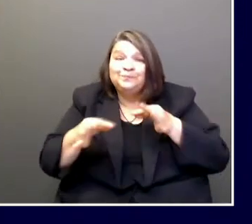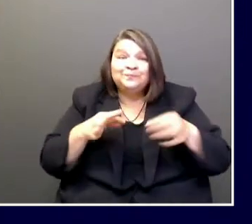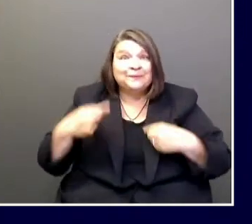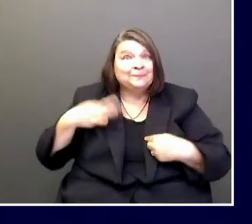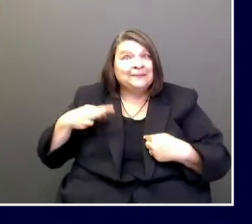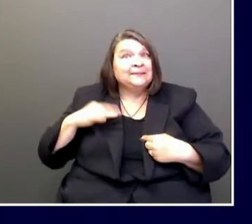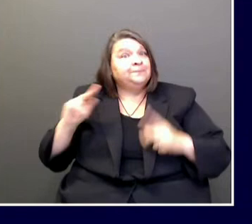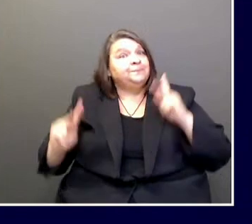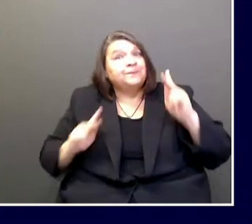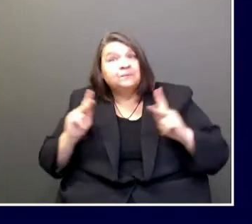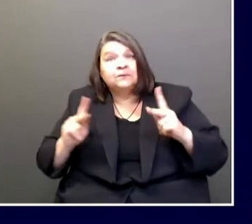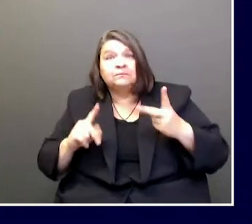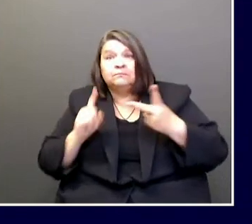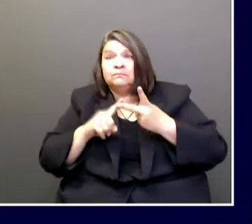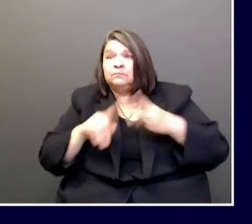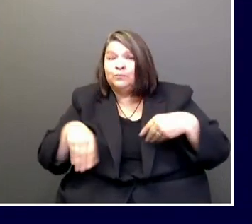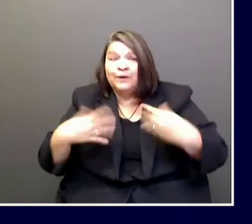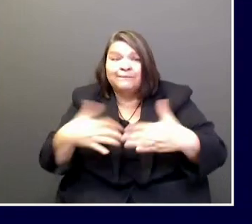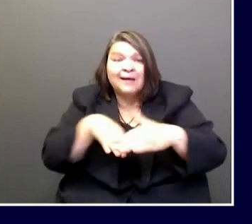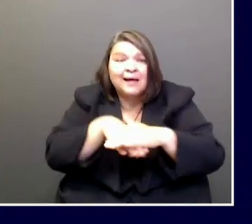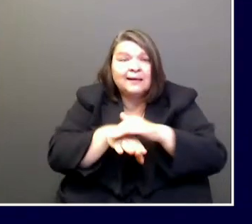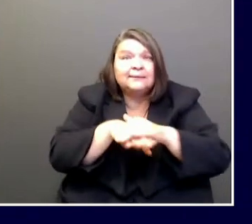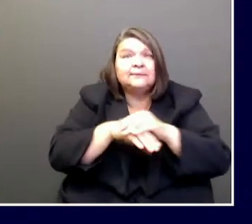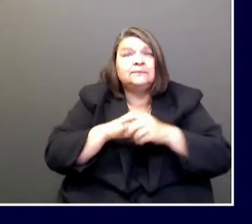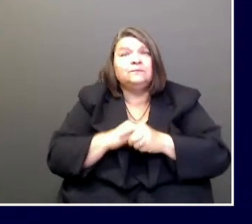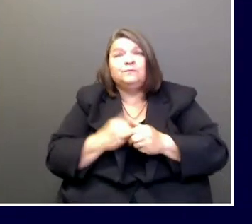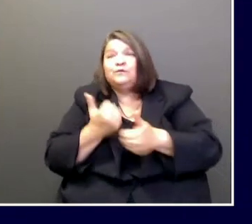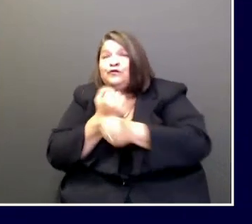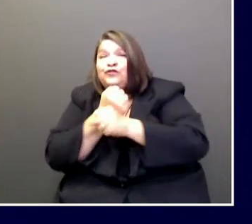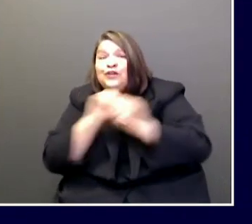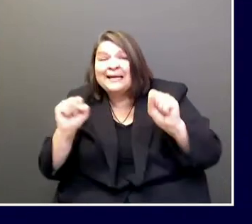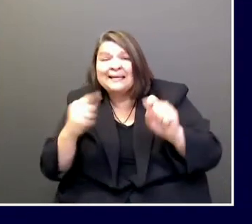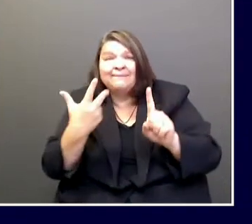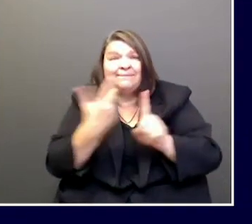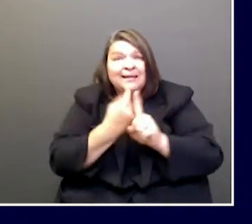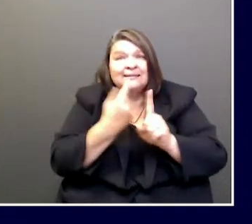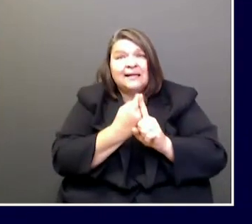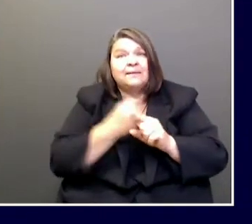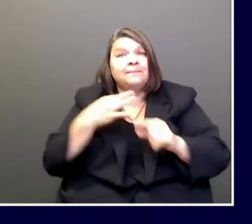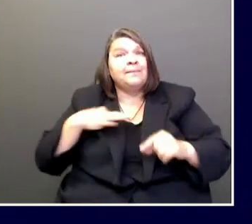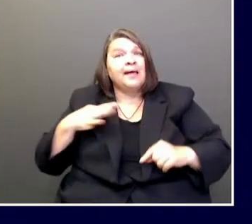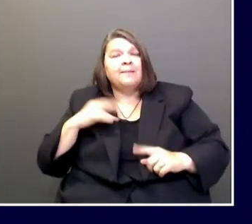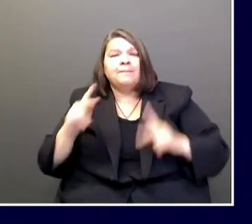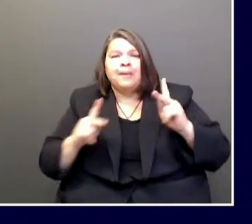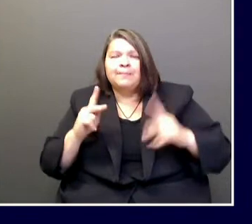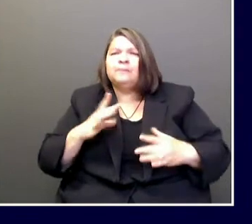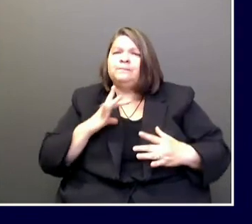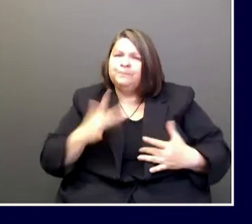to these free and effective COVID-19 vaccines. We expect that our numbers will continue to climb.